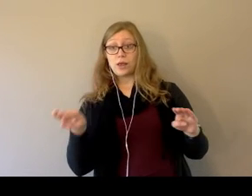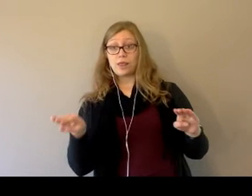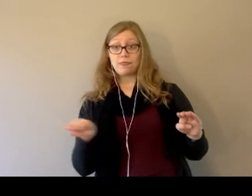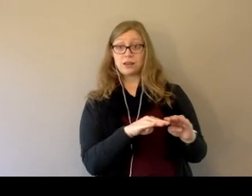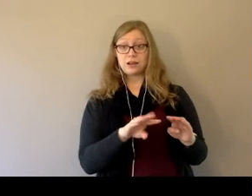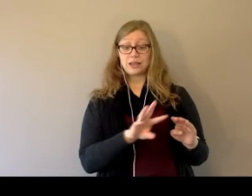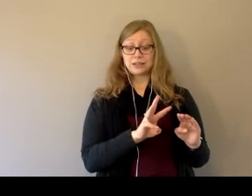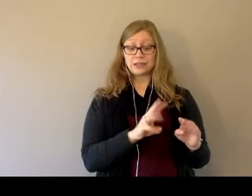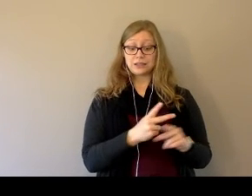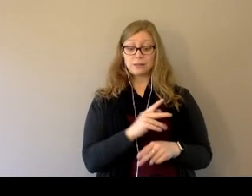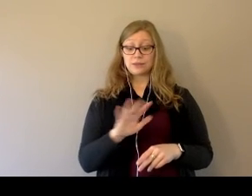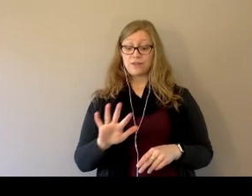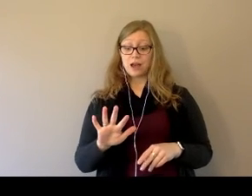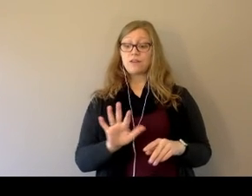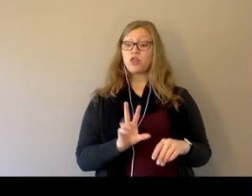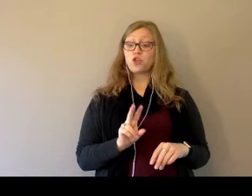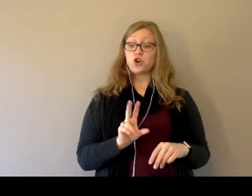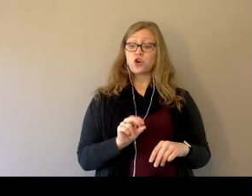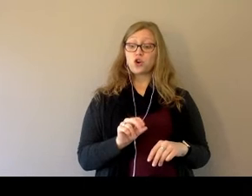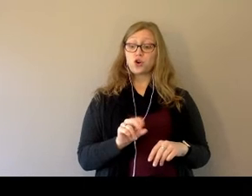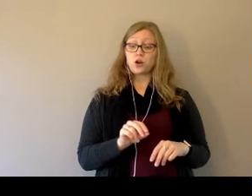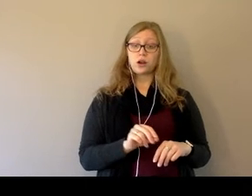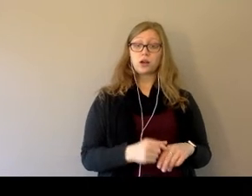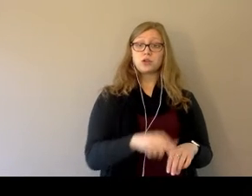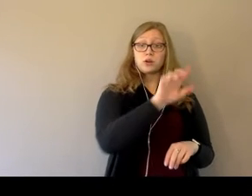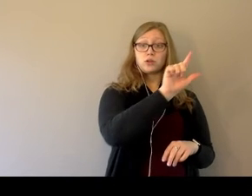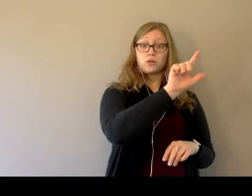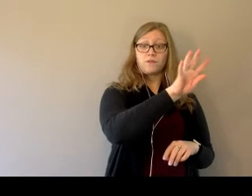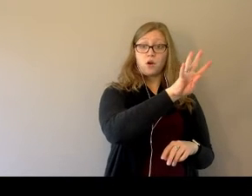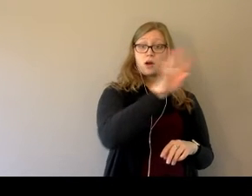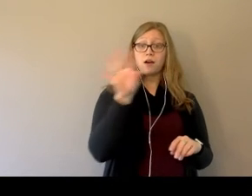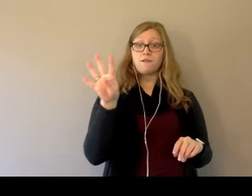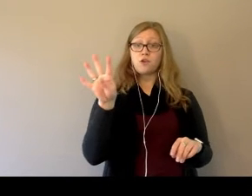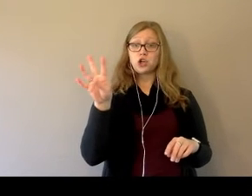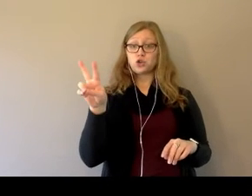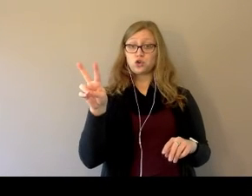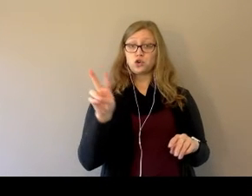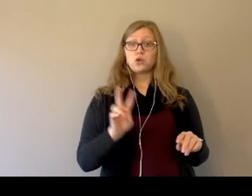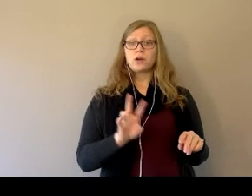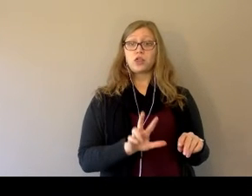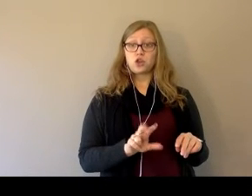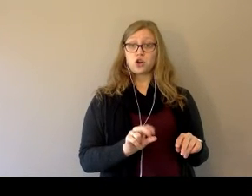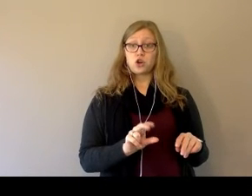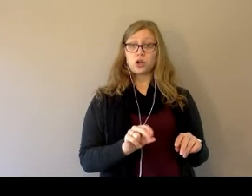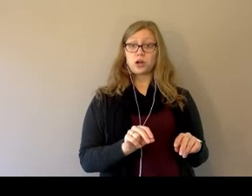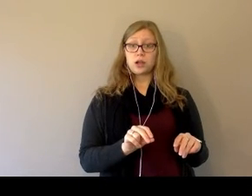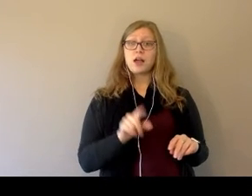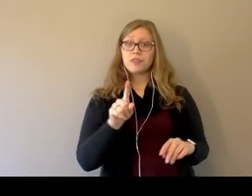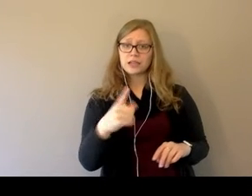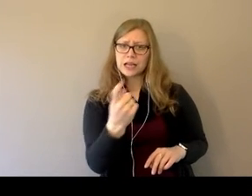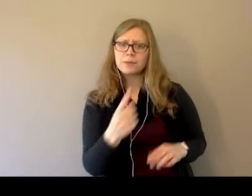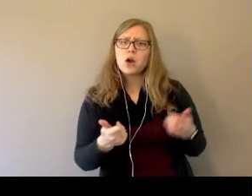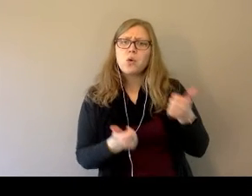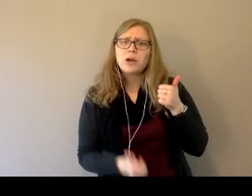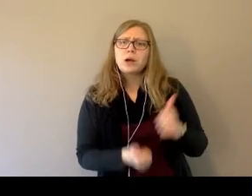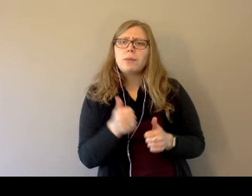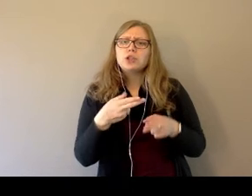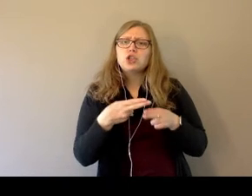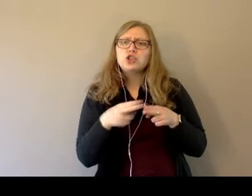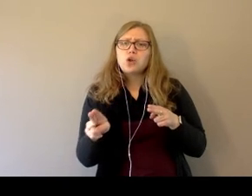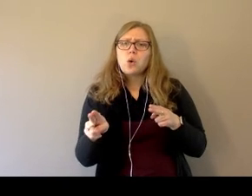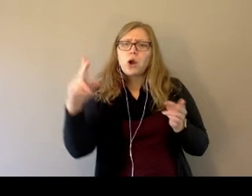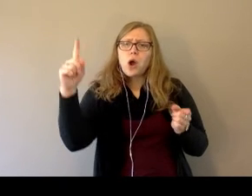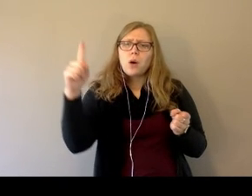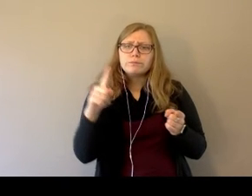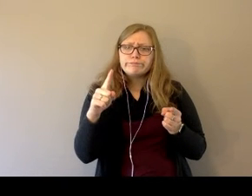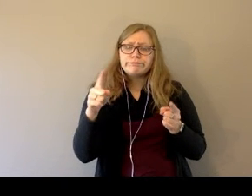5, I have 30 centimeters. The actual question said, what was the shortest side? Well, I can see that my shortest side